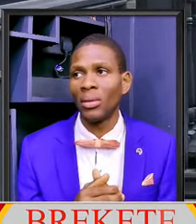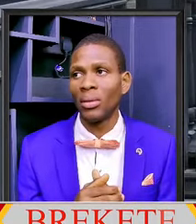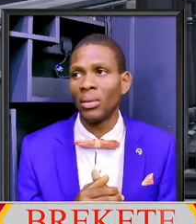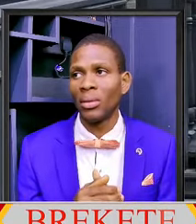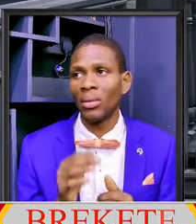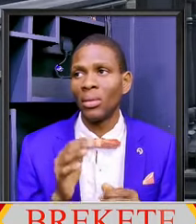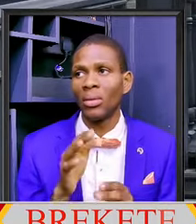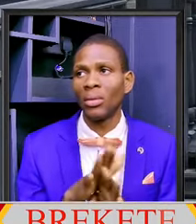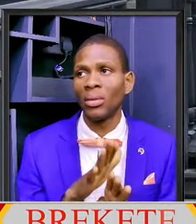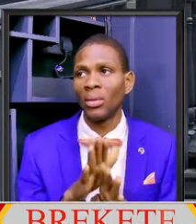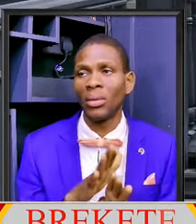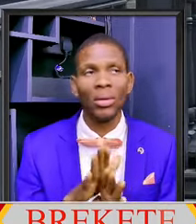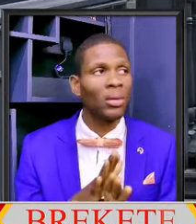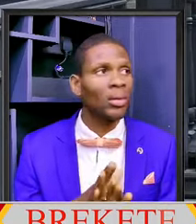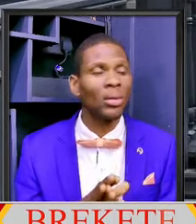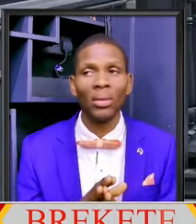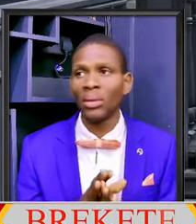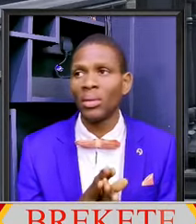Gently.